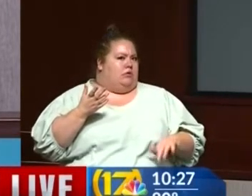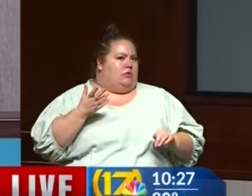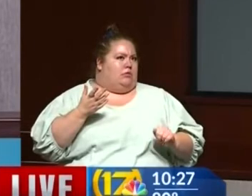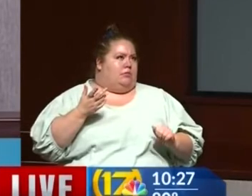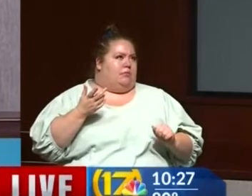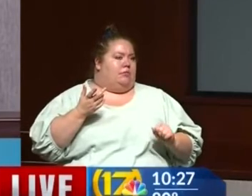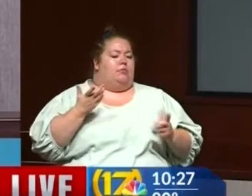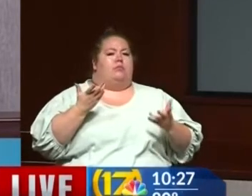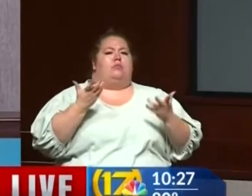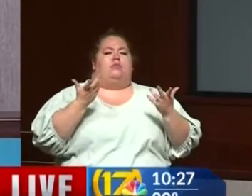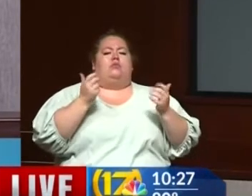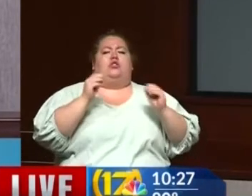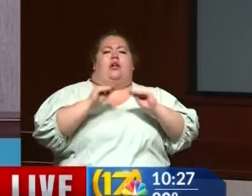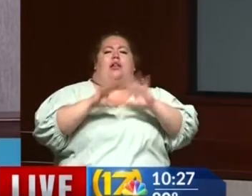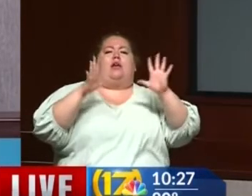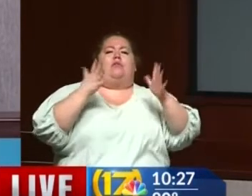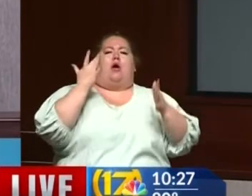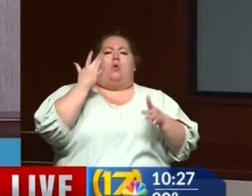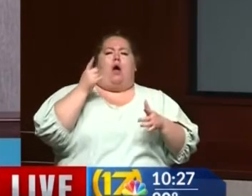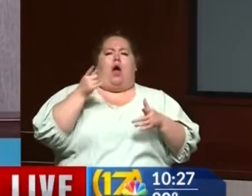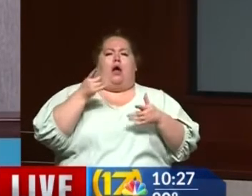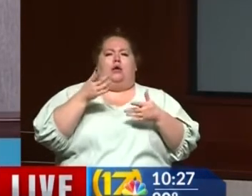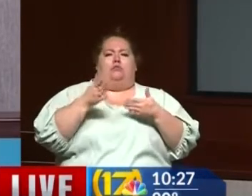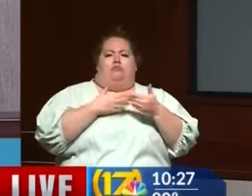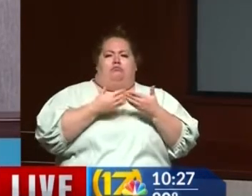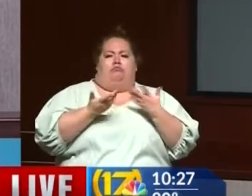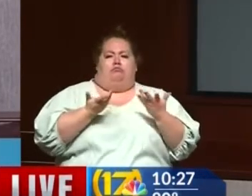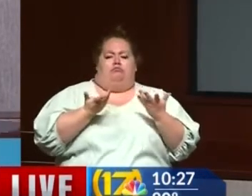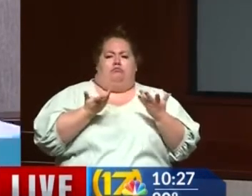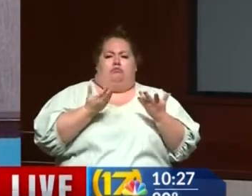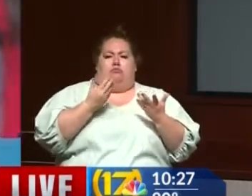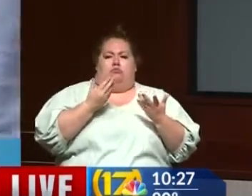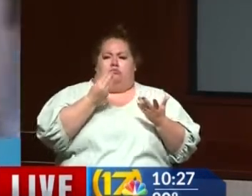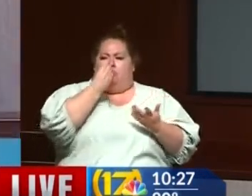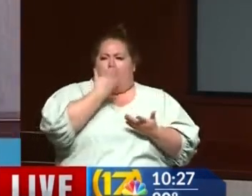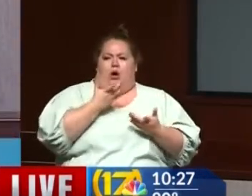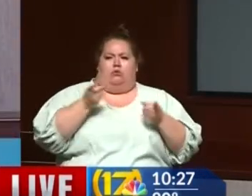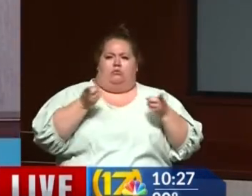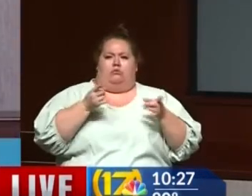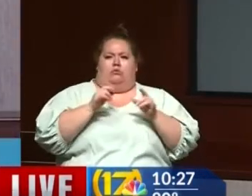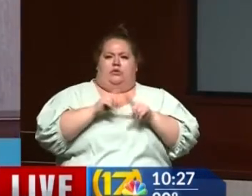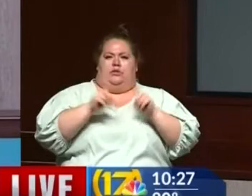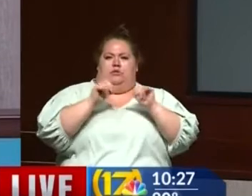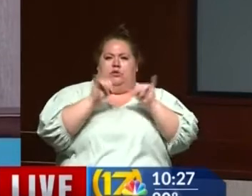on why that would matter. We'll have Kim respond. Thanks, Carrie.